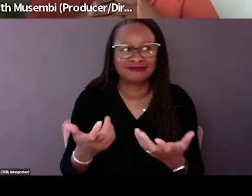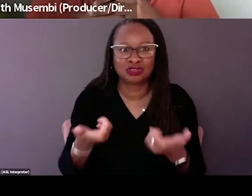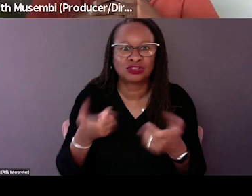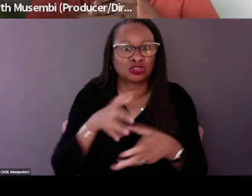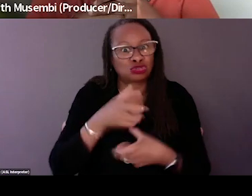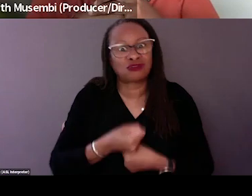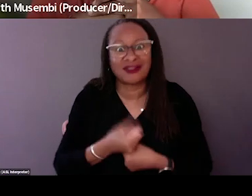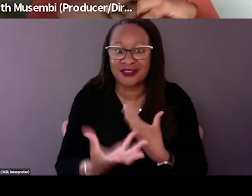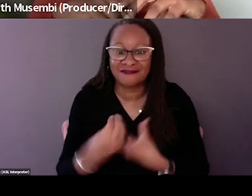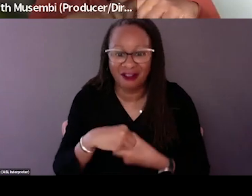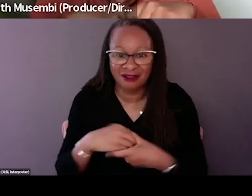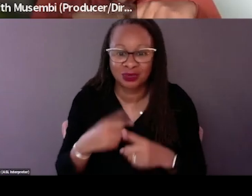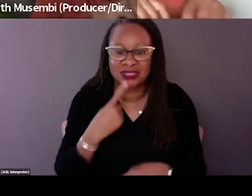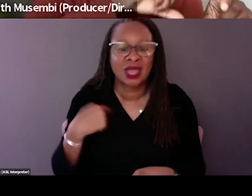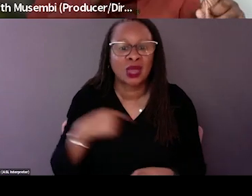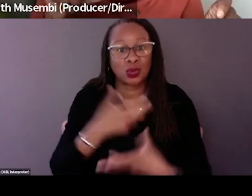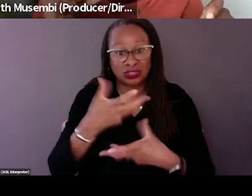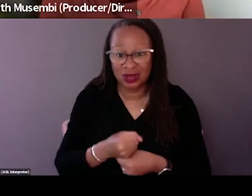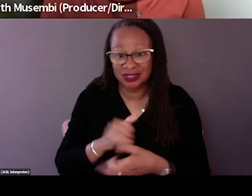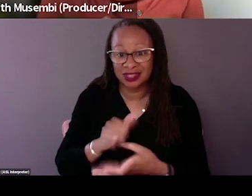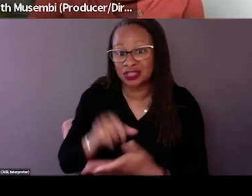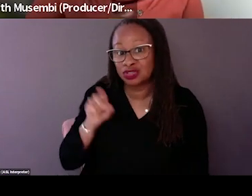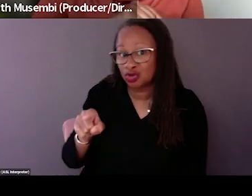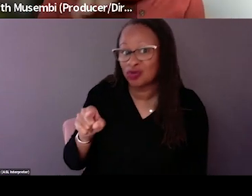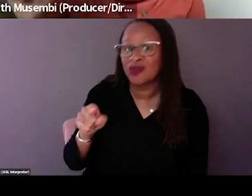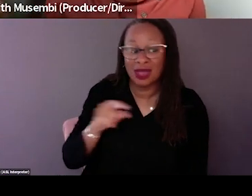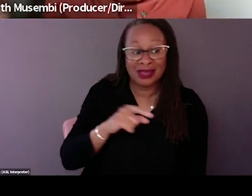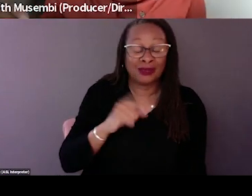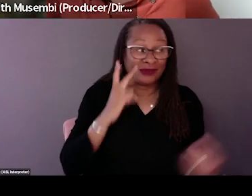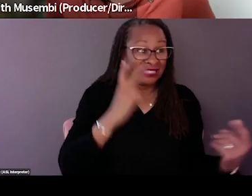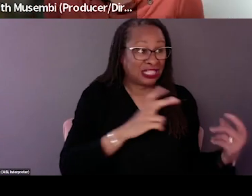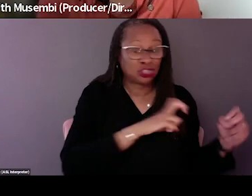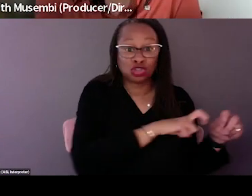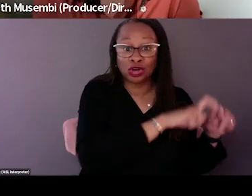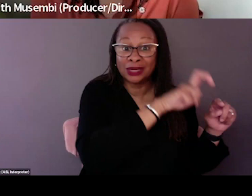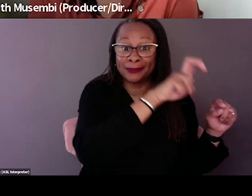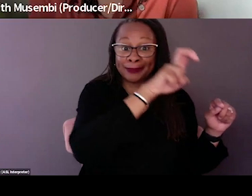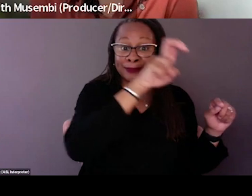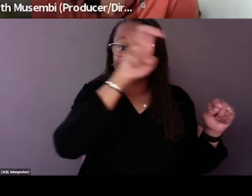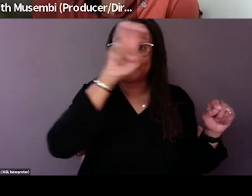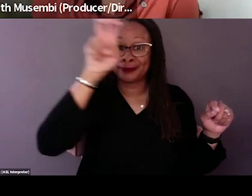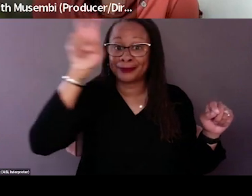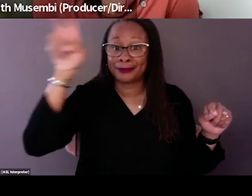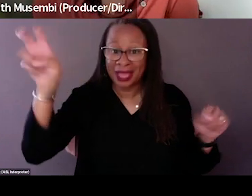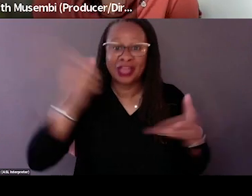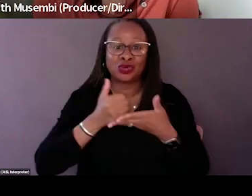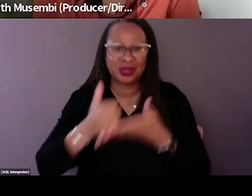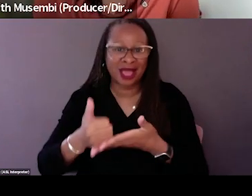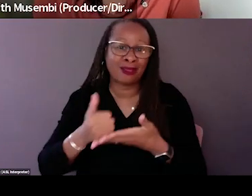to say, we trust that you've been on this journey and you can bring this across the finish line. So it's just